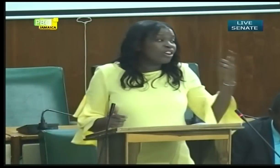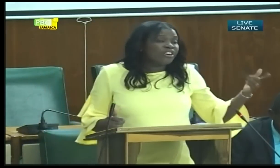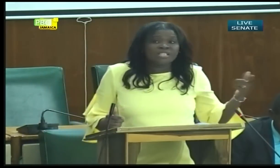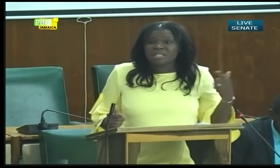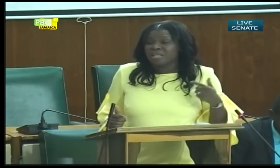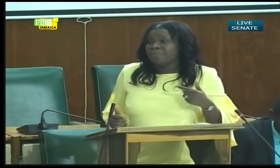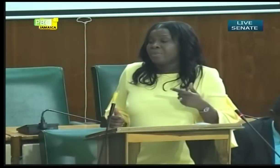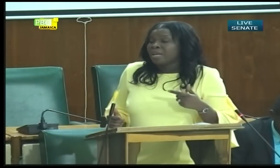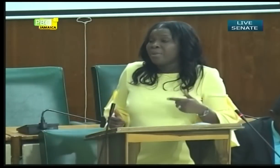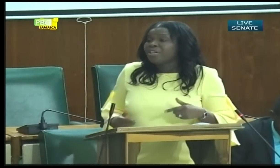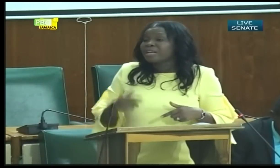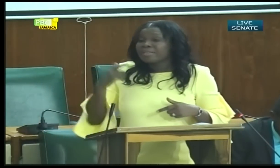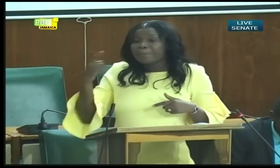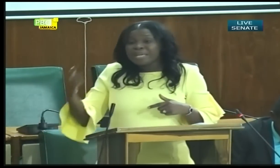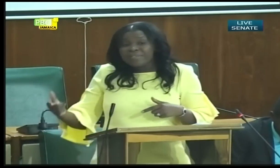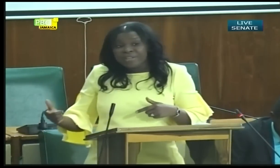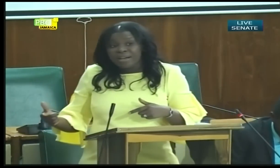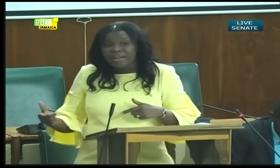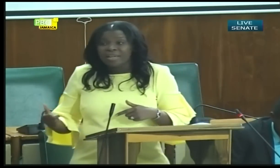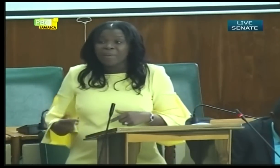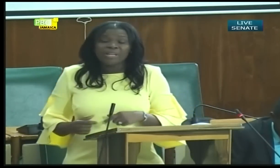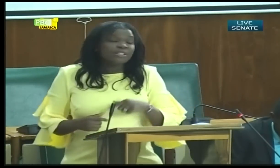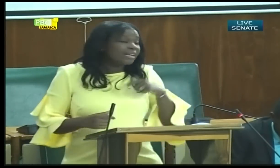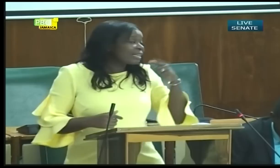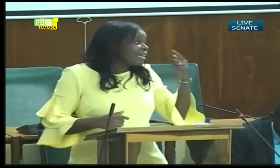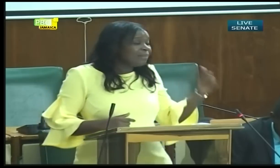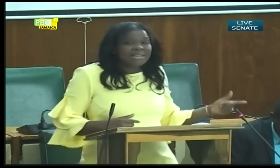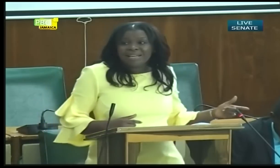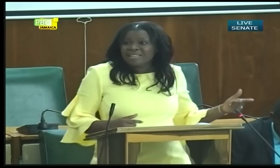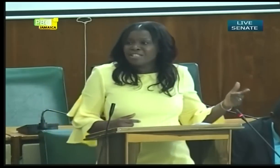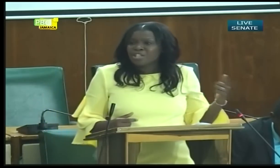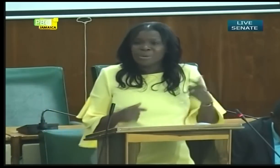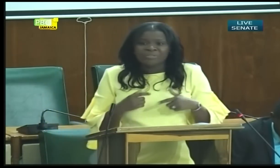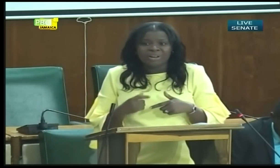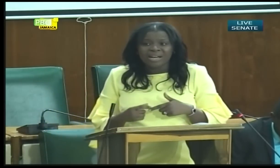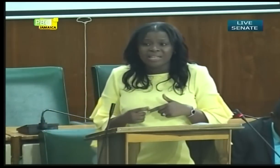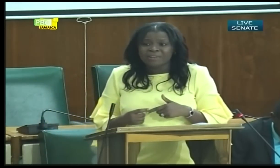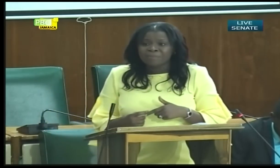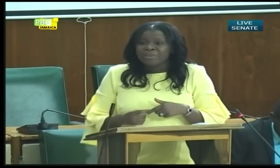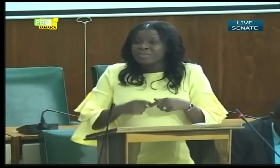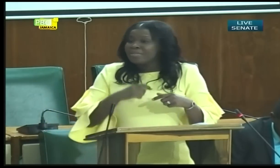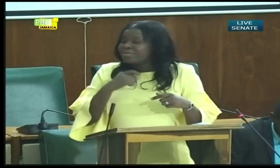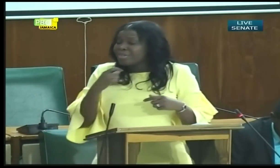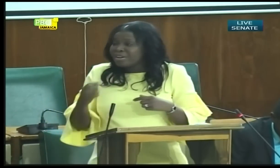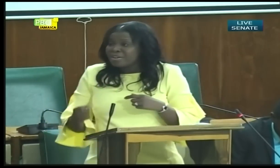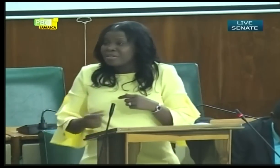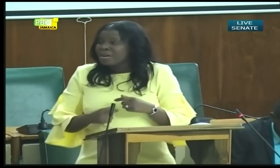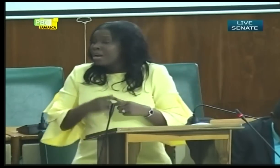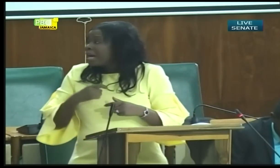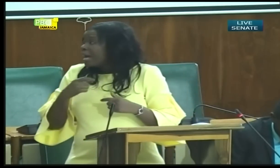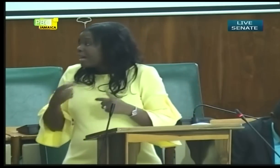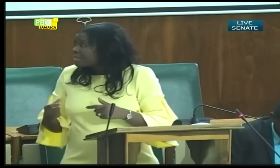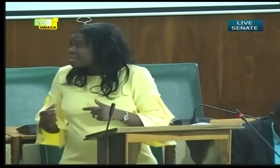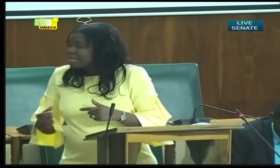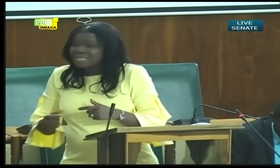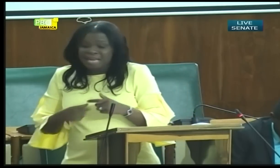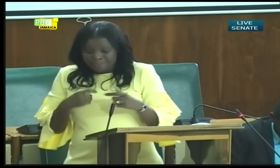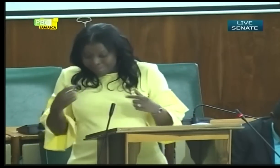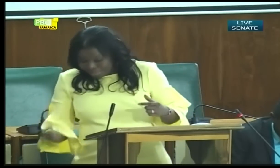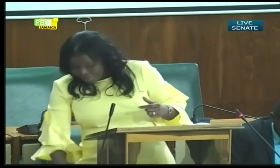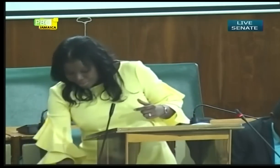at Guernsey, and when you look at the BVI, and when you look at the Cayman Islands, you will find that their act